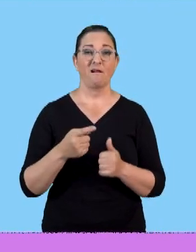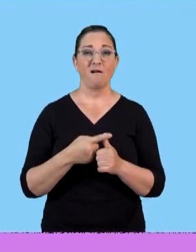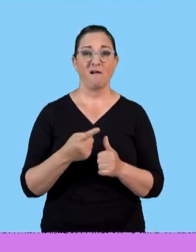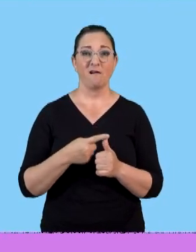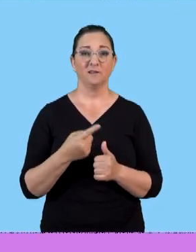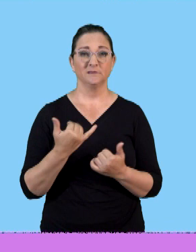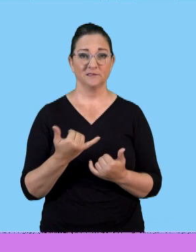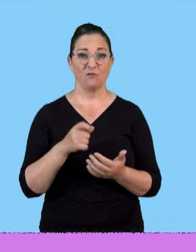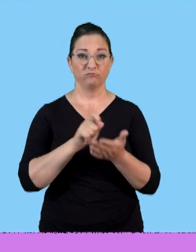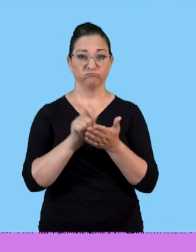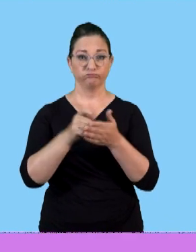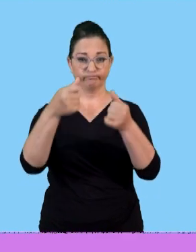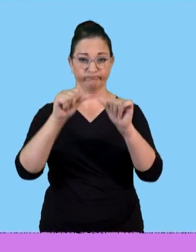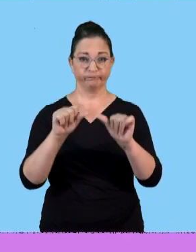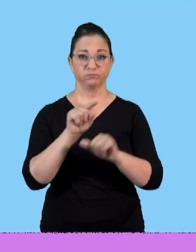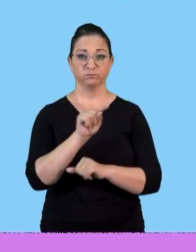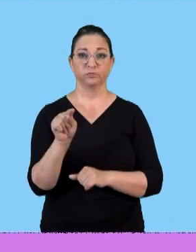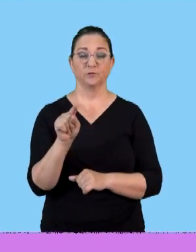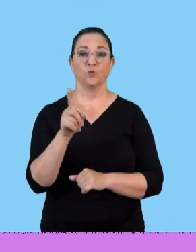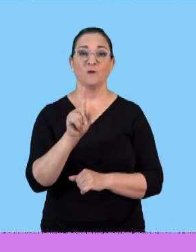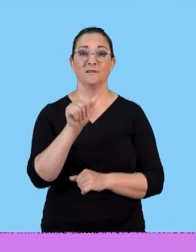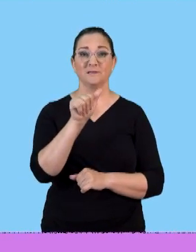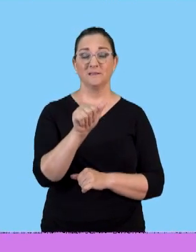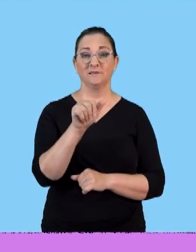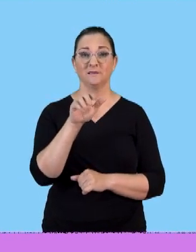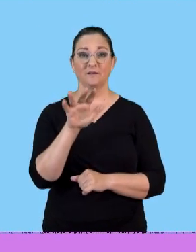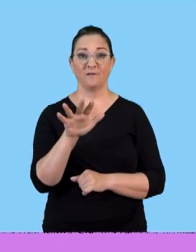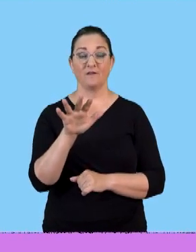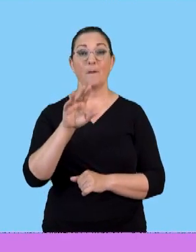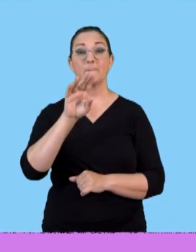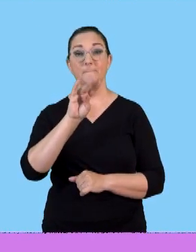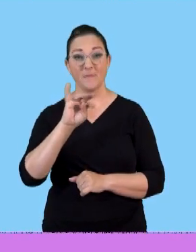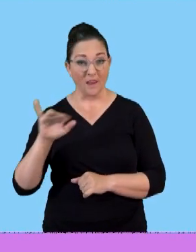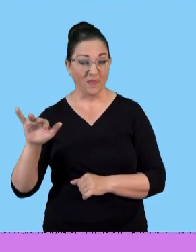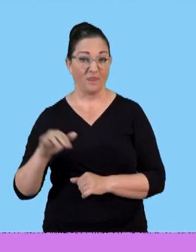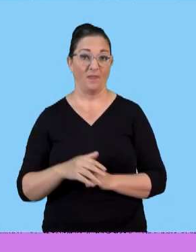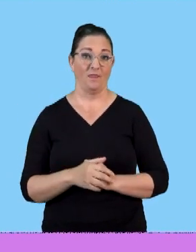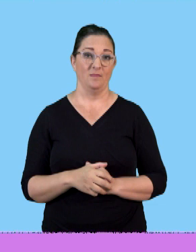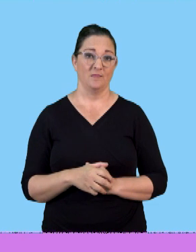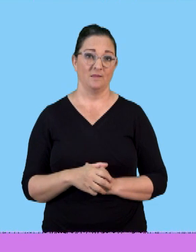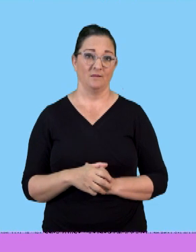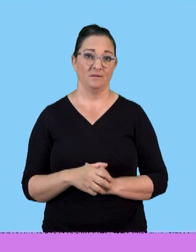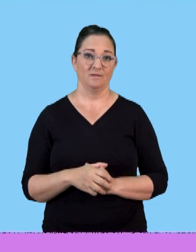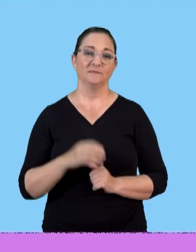That will give me an answer, and I'll write it here at the bottom, of 65 million